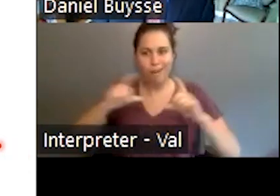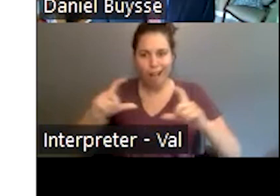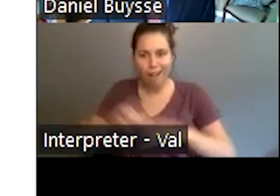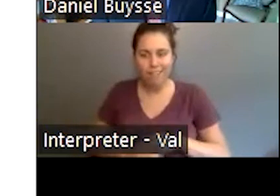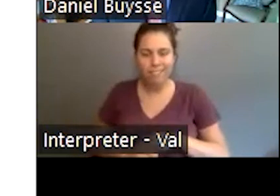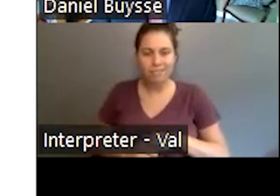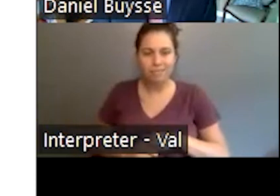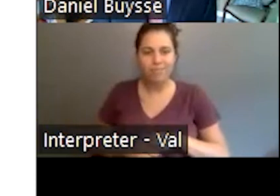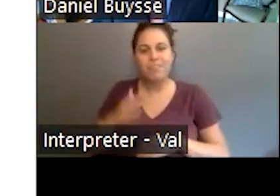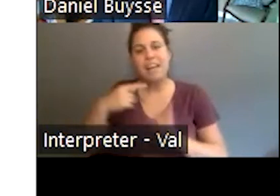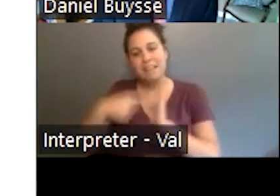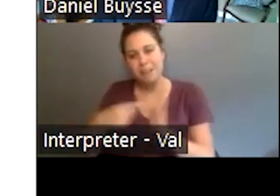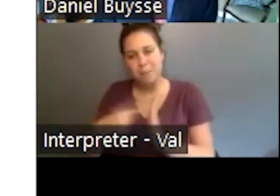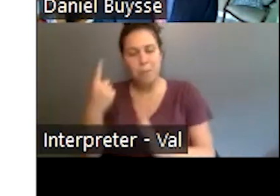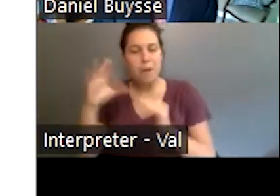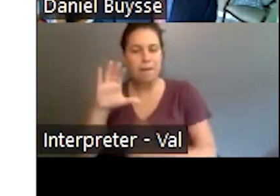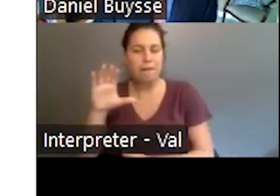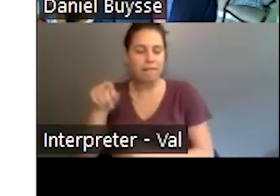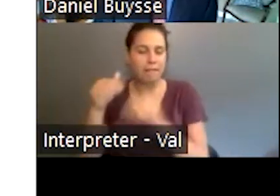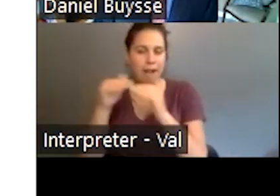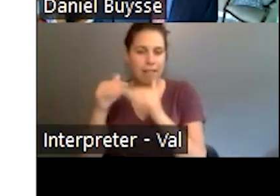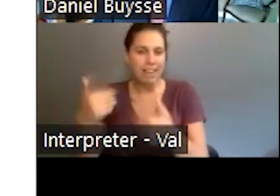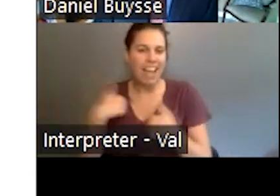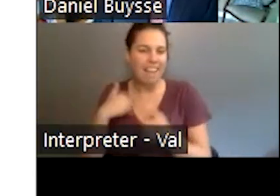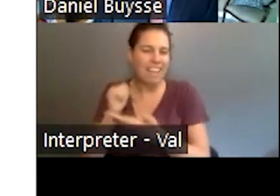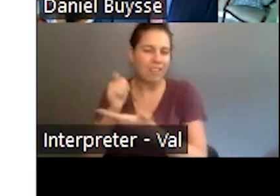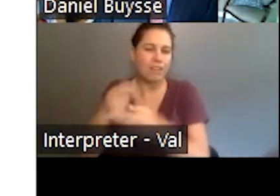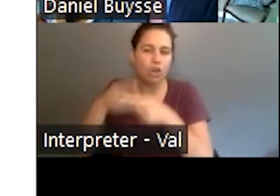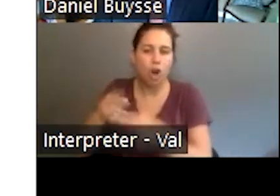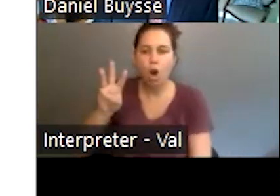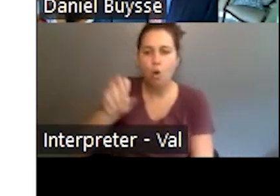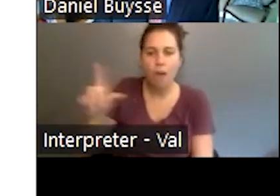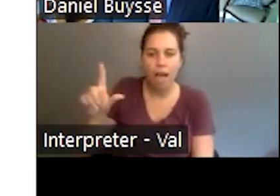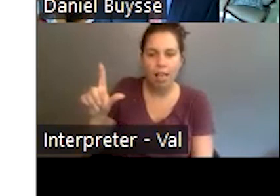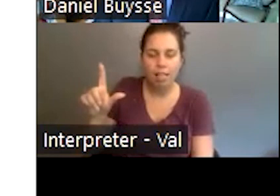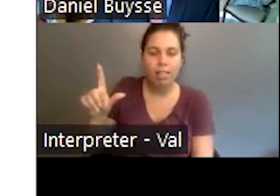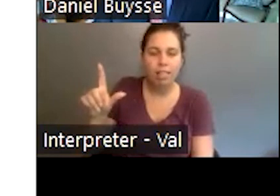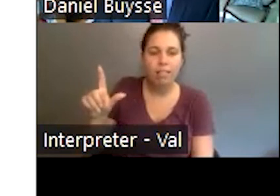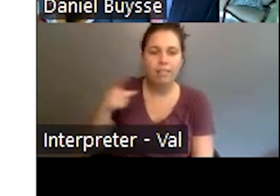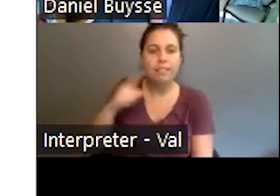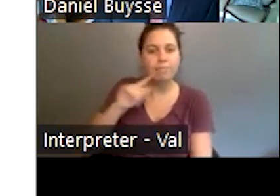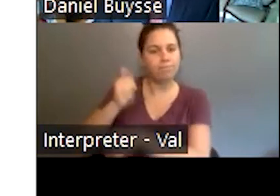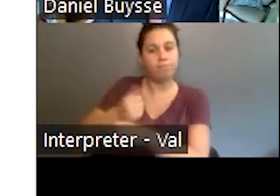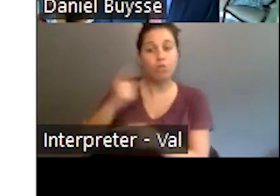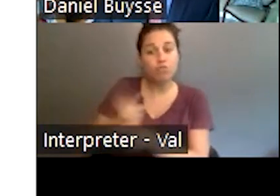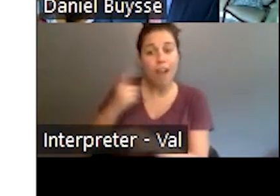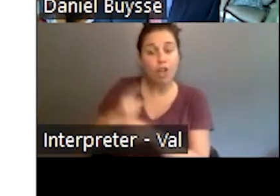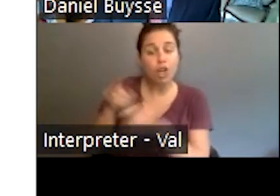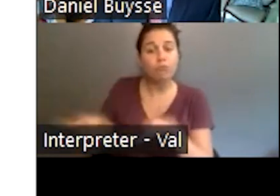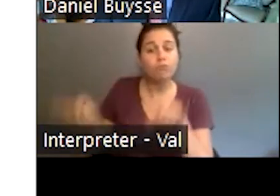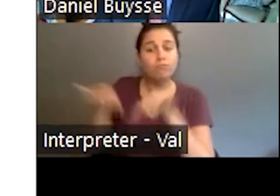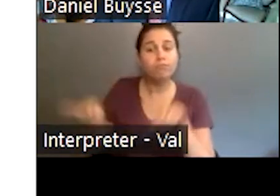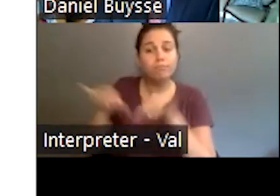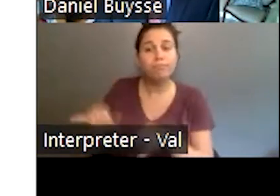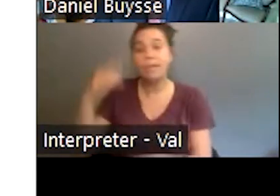Sarah Stahl has an intervention called WELL that is focused on establishing regular routines of sleep, meals, and physical